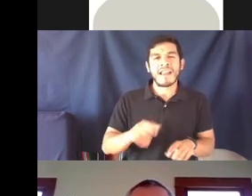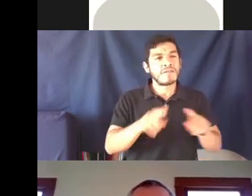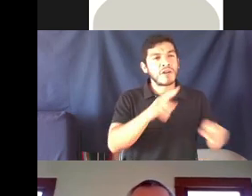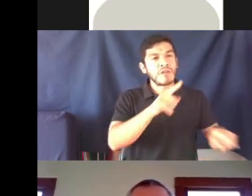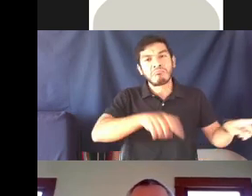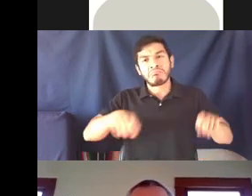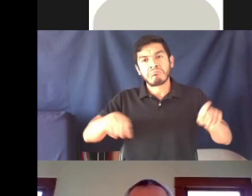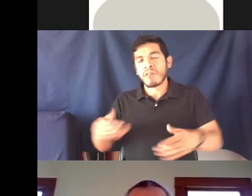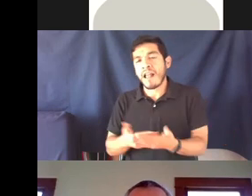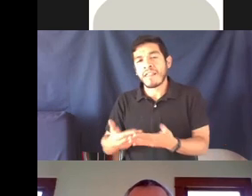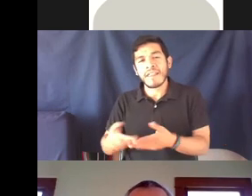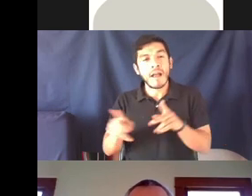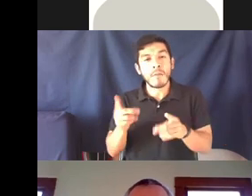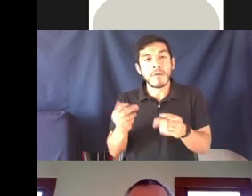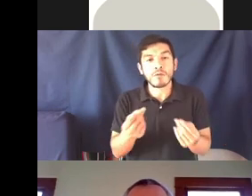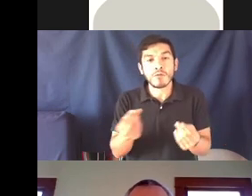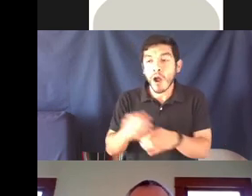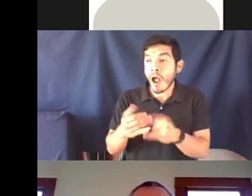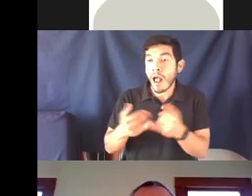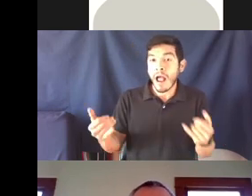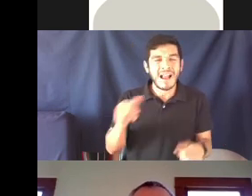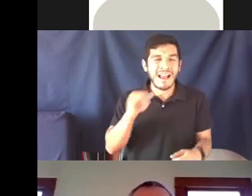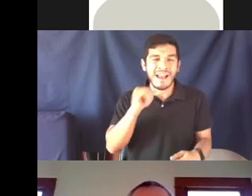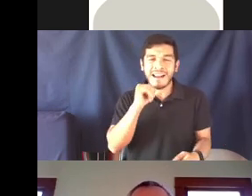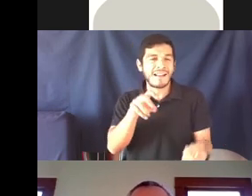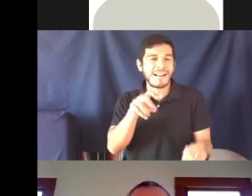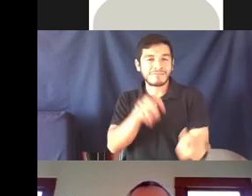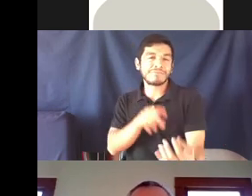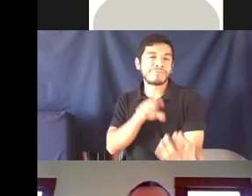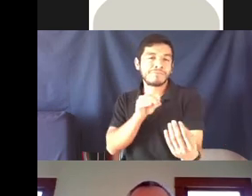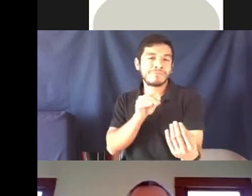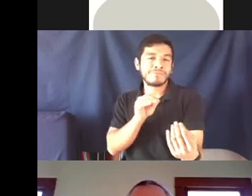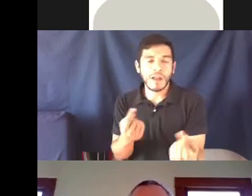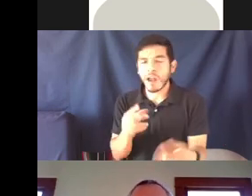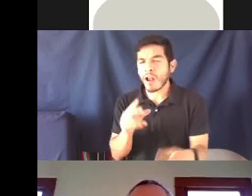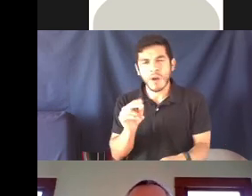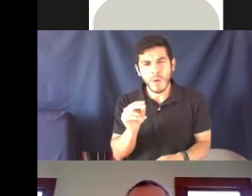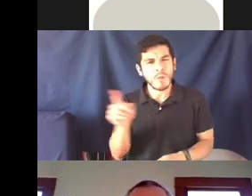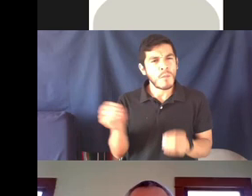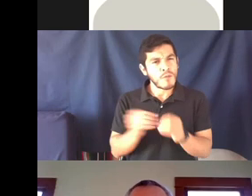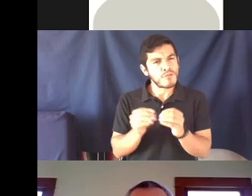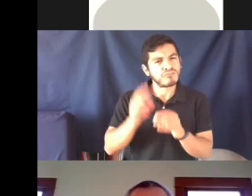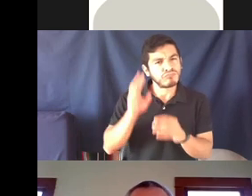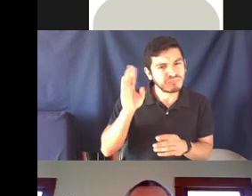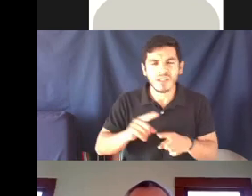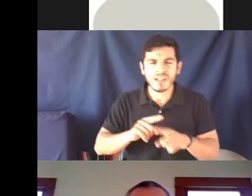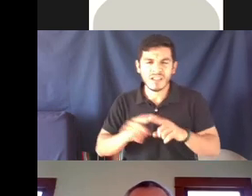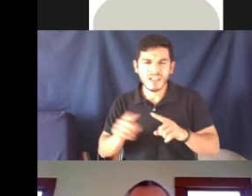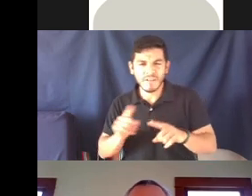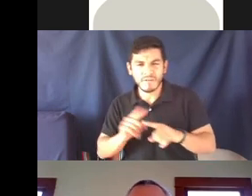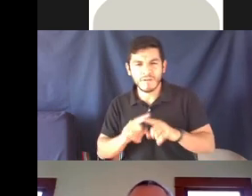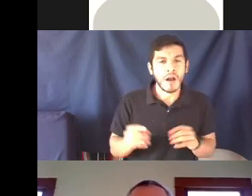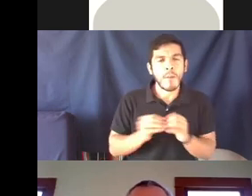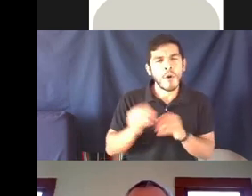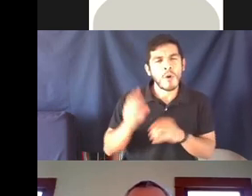just sitting there staring at each other through the screen and trying to have a normal conversation. They were being more creative with things like Netflix